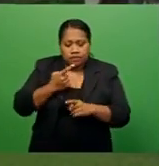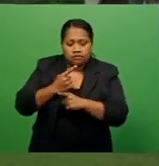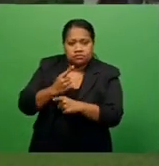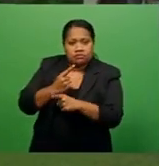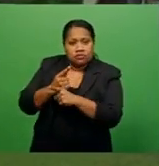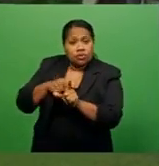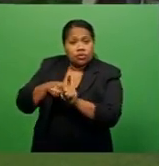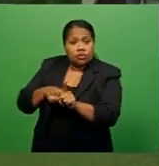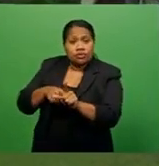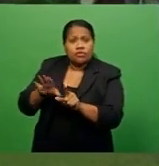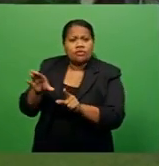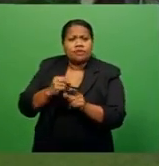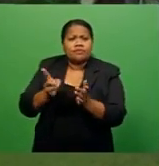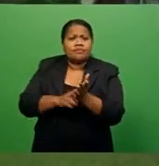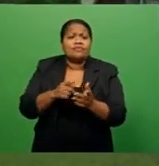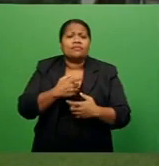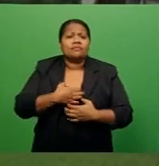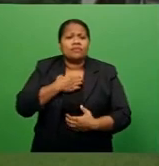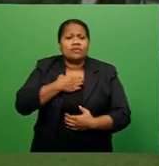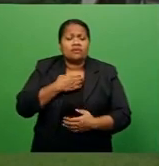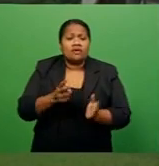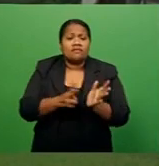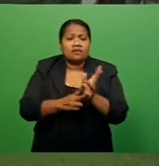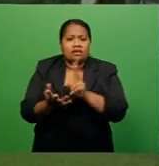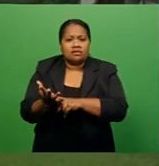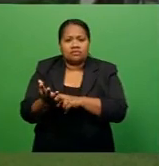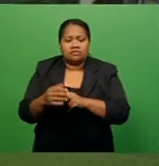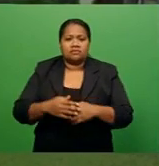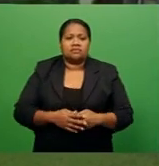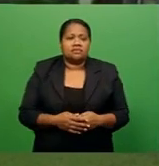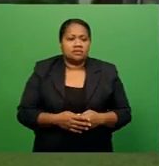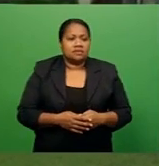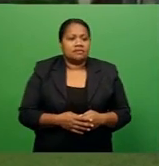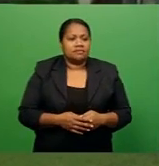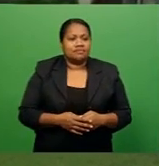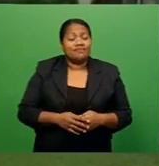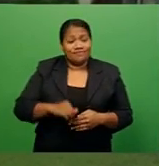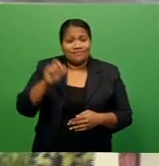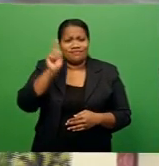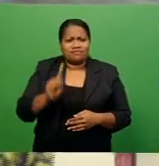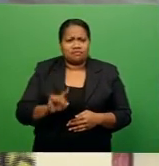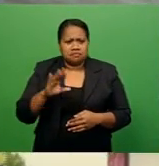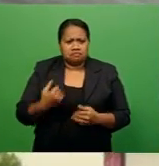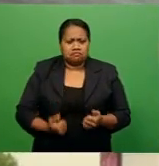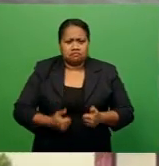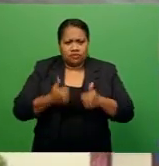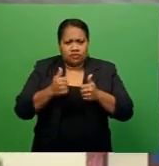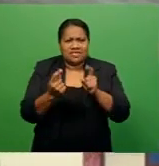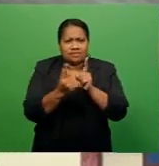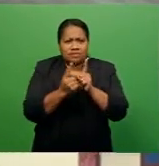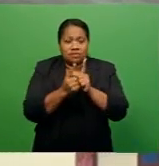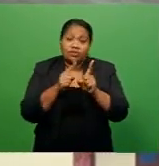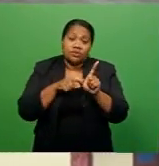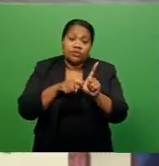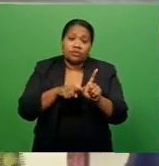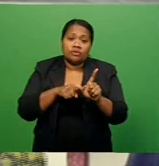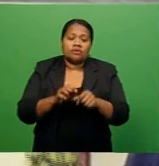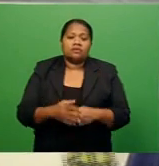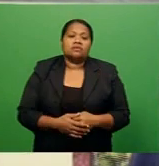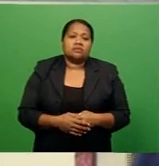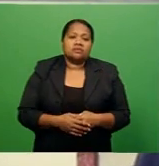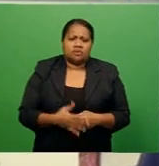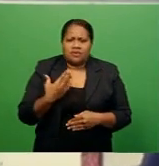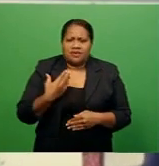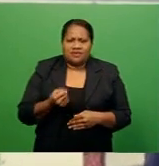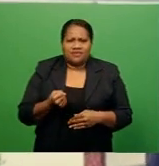Nabua village along Sukanaivalu Road. We had a very fruitful meeting with the youths and also the Wakatao and other people that were present in there.